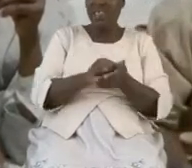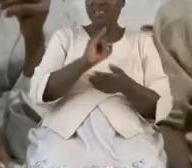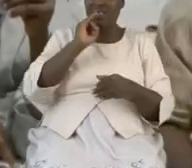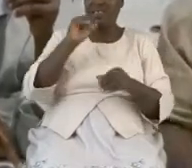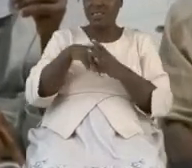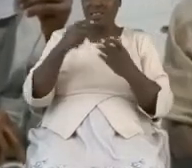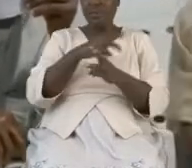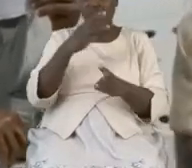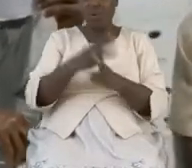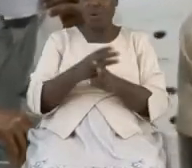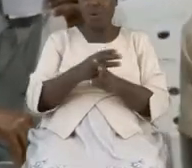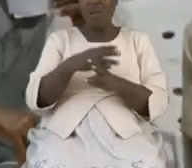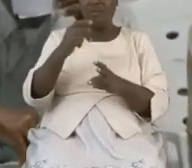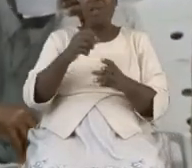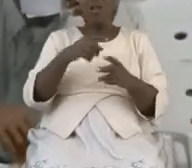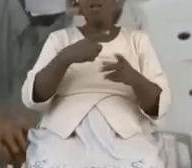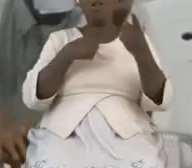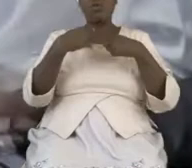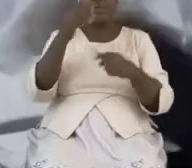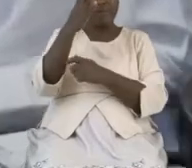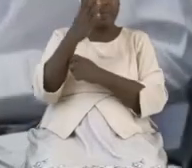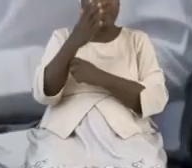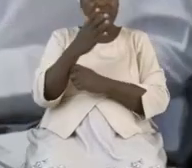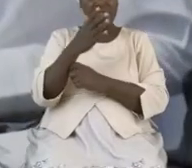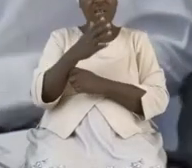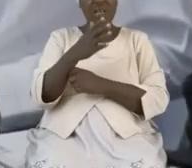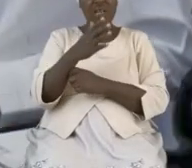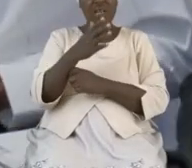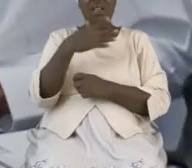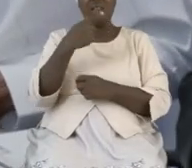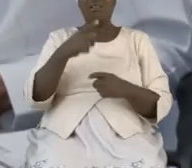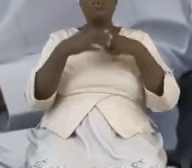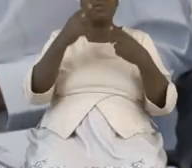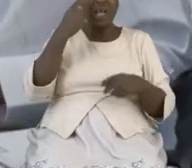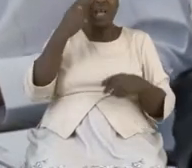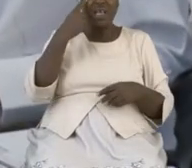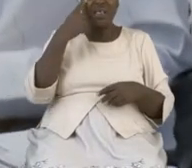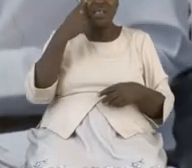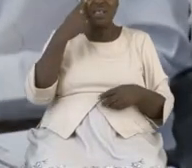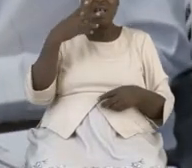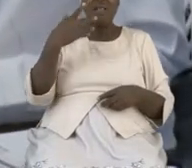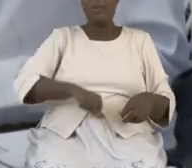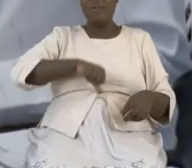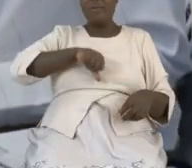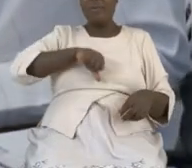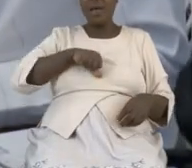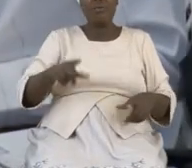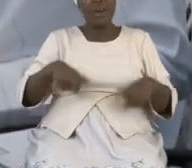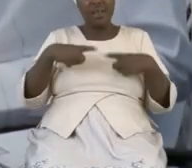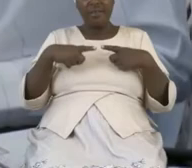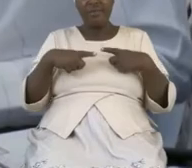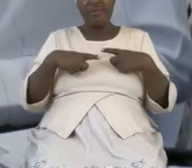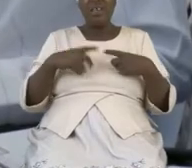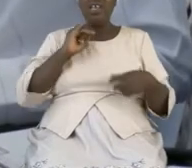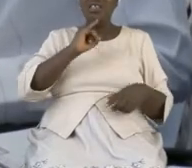the flesh, the lust of the eyes, the pride of life, is not of